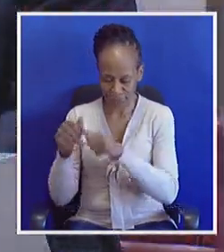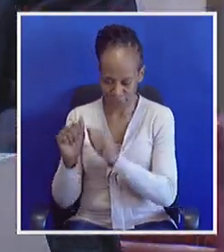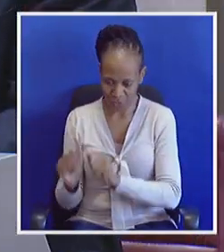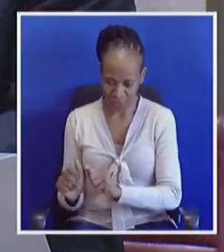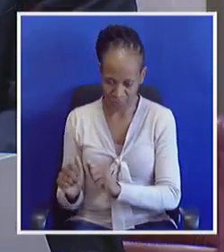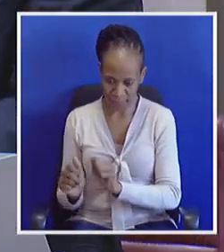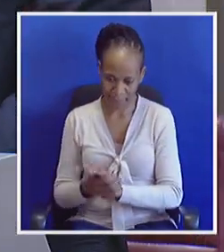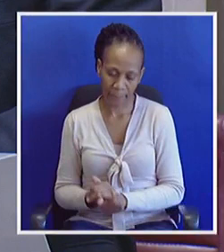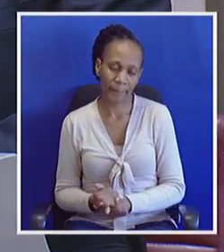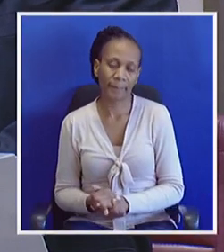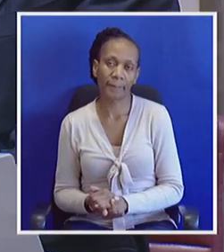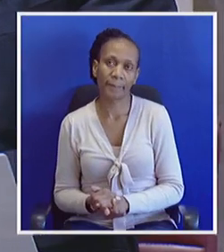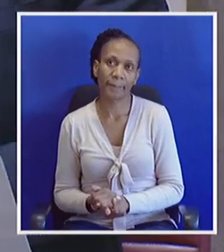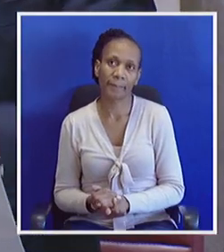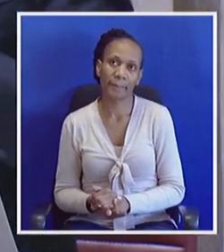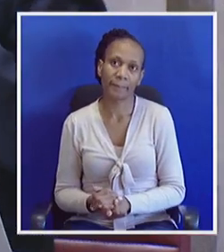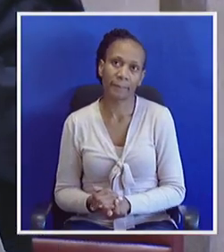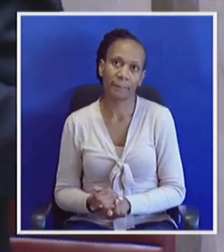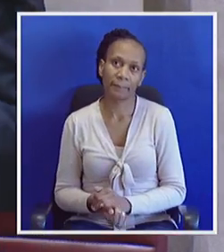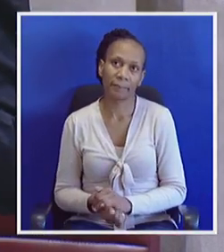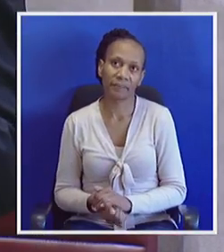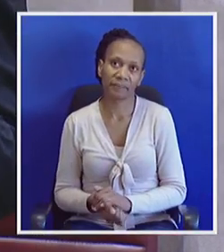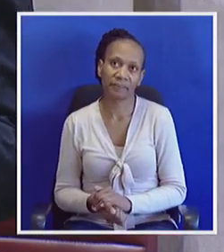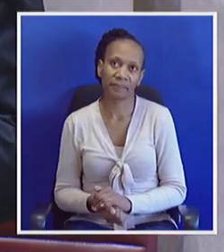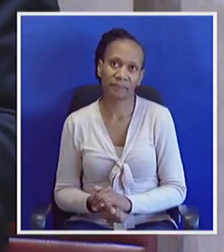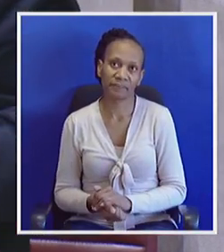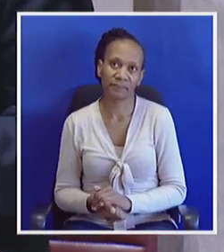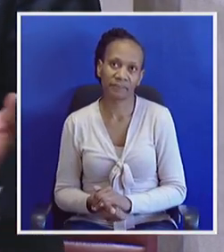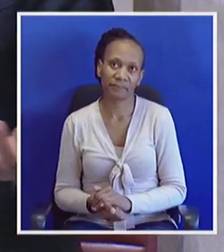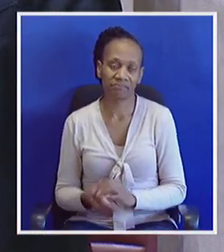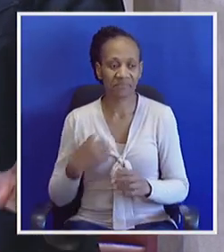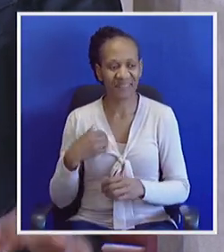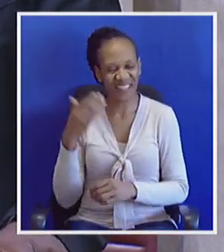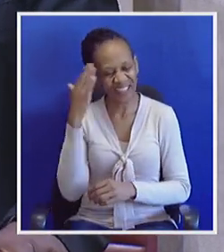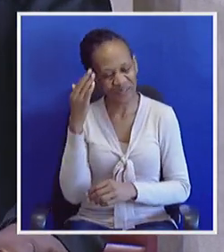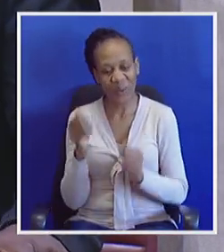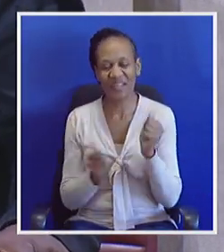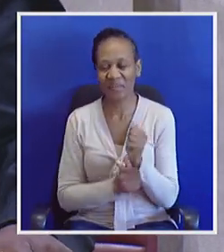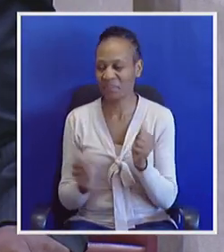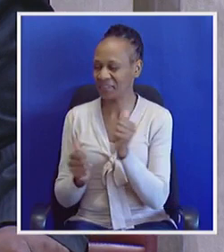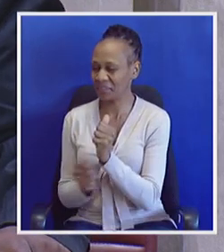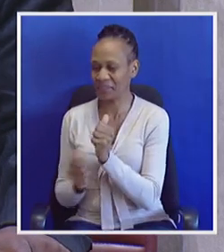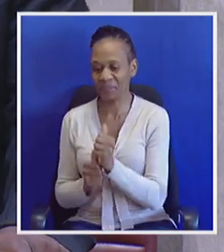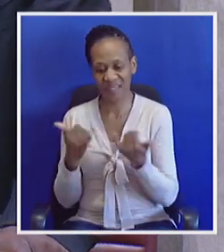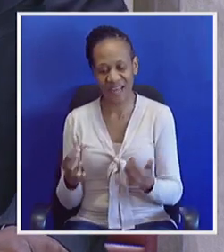Chairperson. Thank you, Chairperson. I'm accustomed to deputies because I'm a deputy.